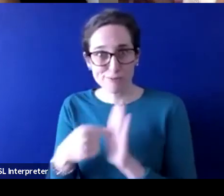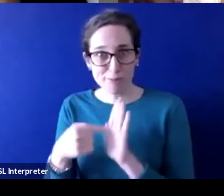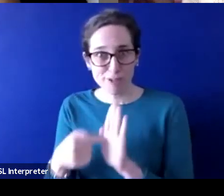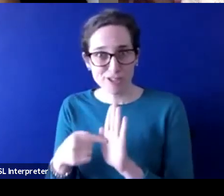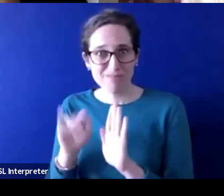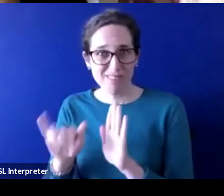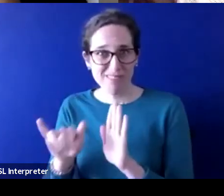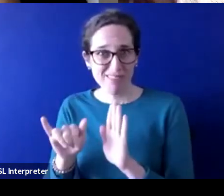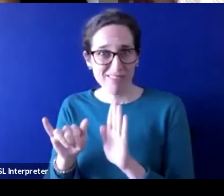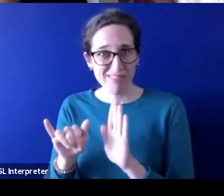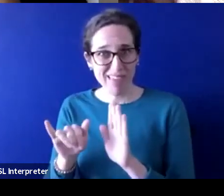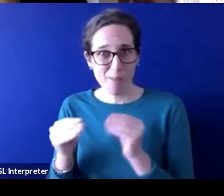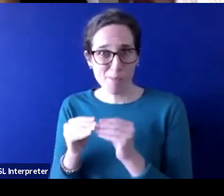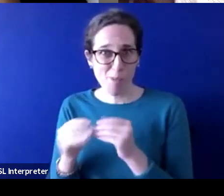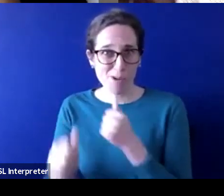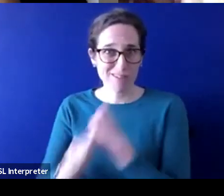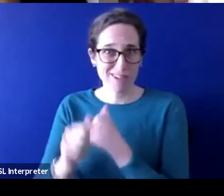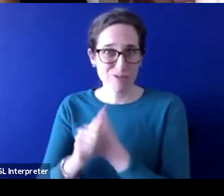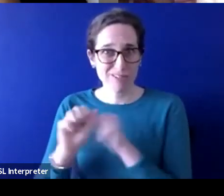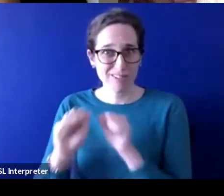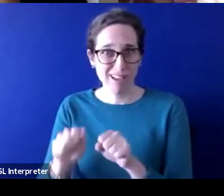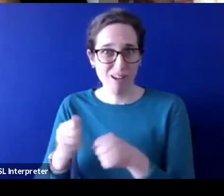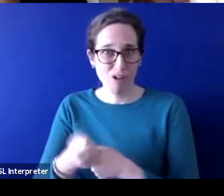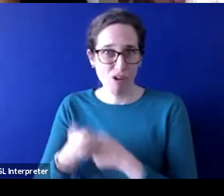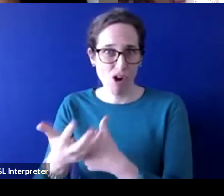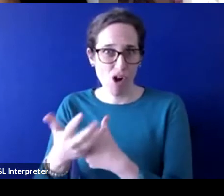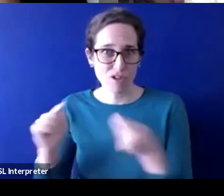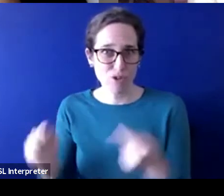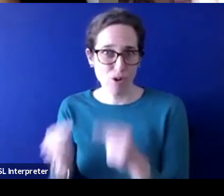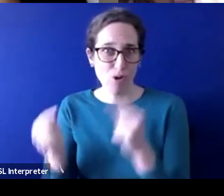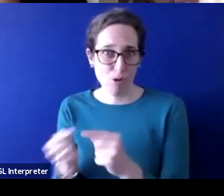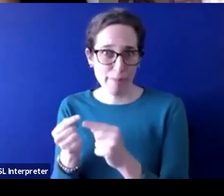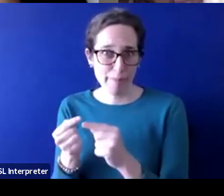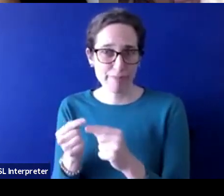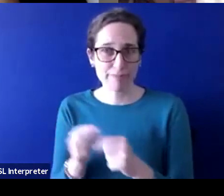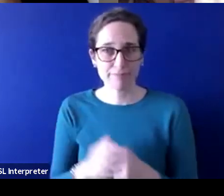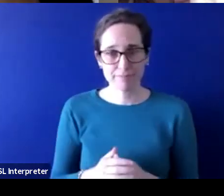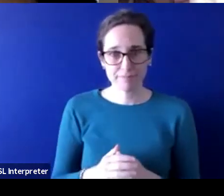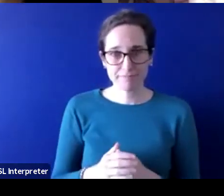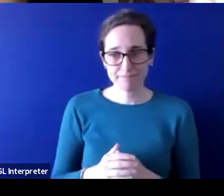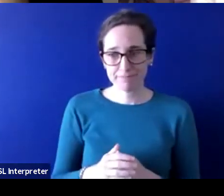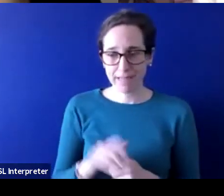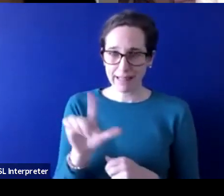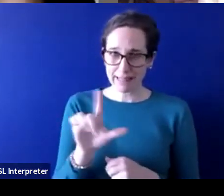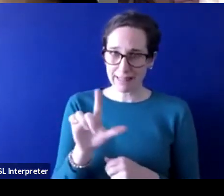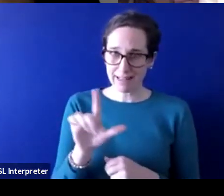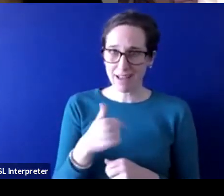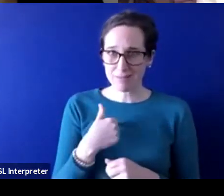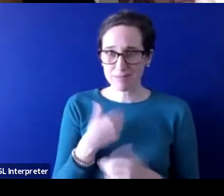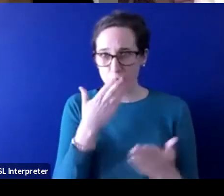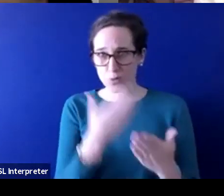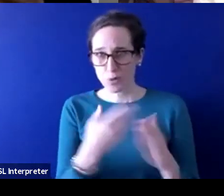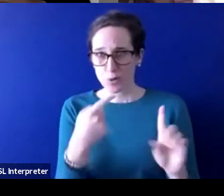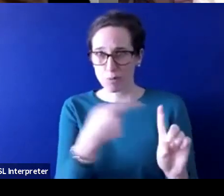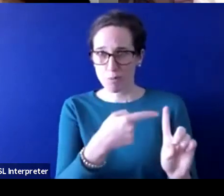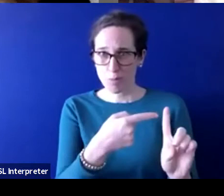not having any representation at all. So you bring up a good point, because I did notice after, you know, the beginning